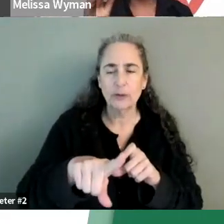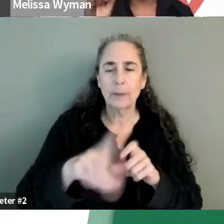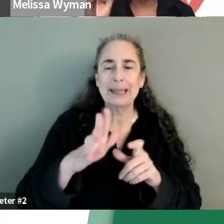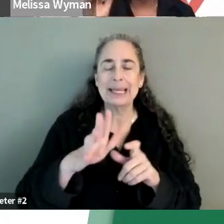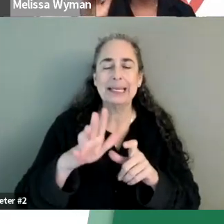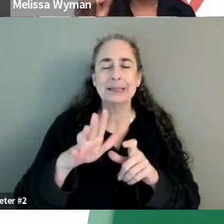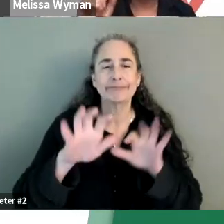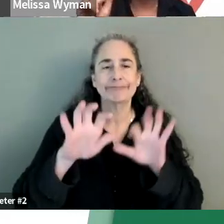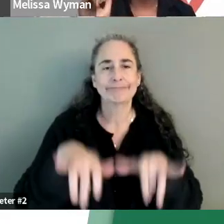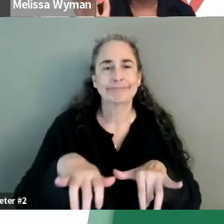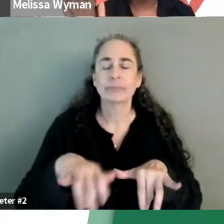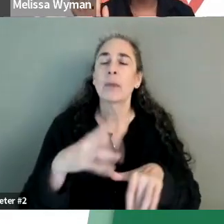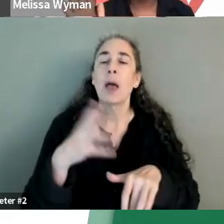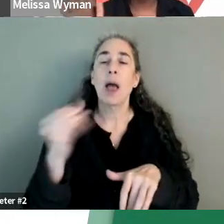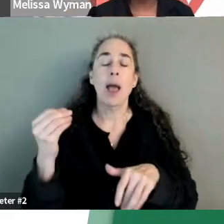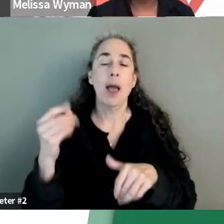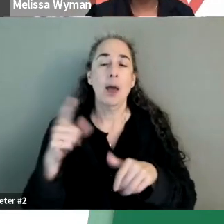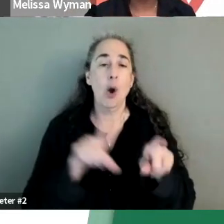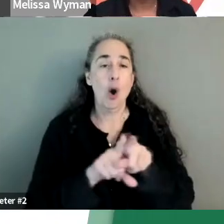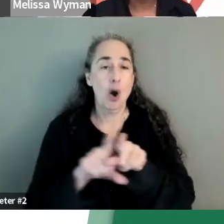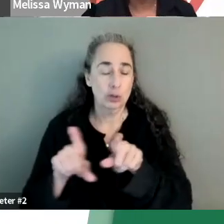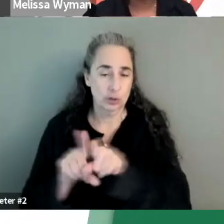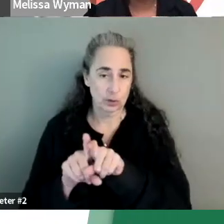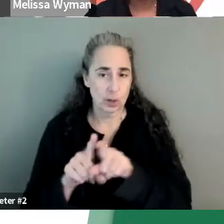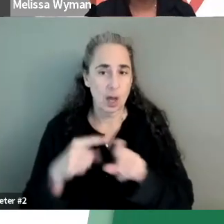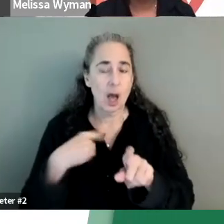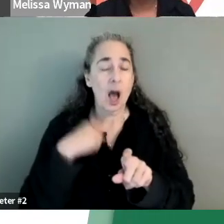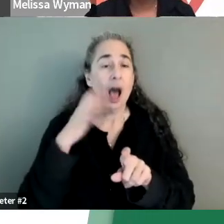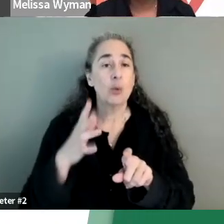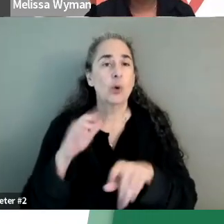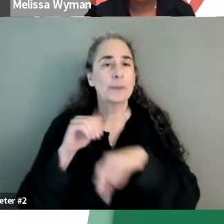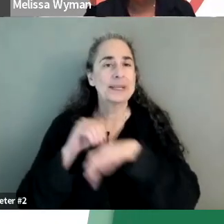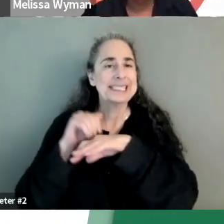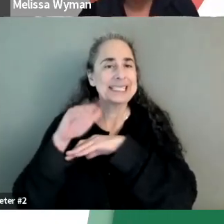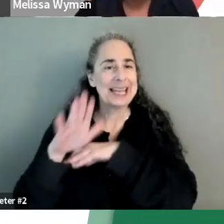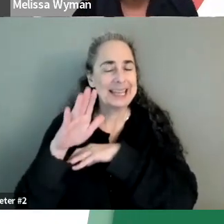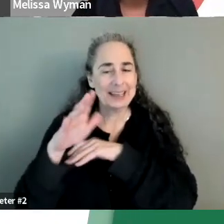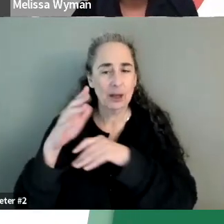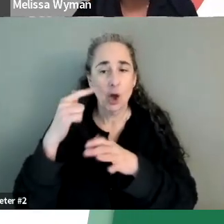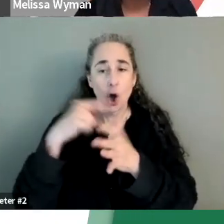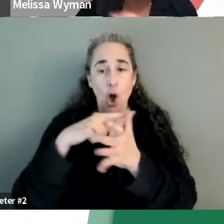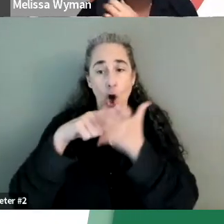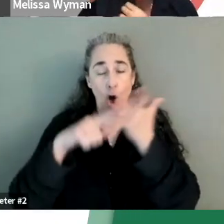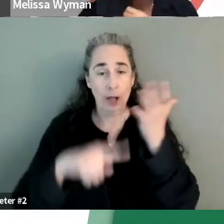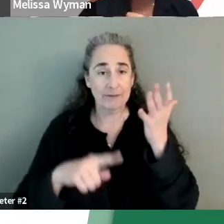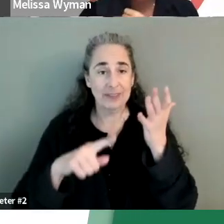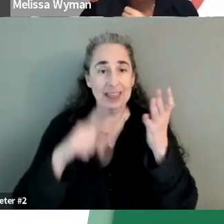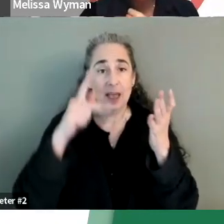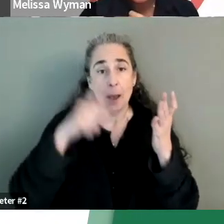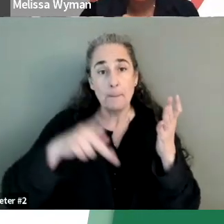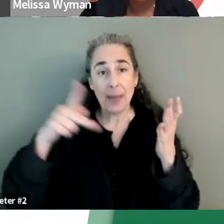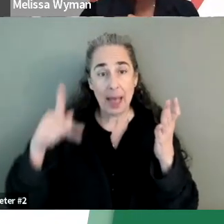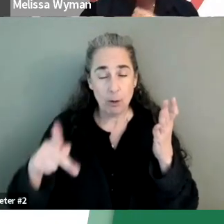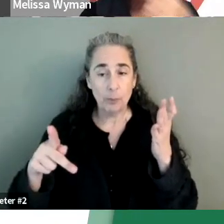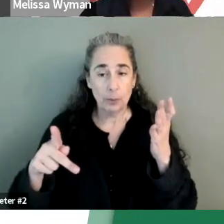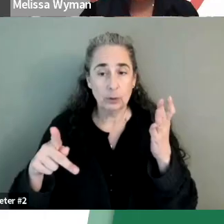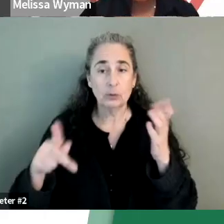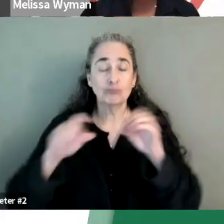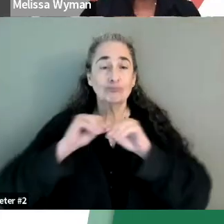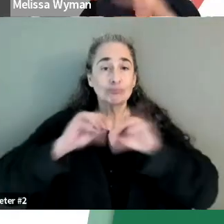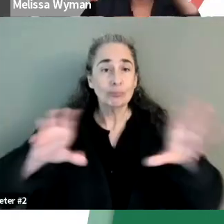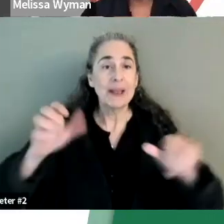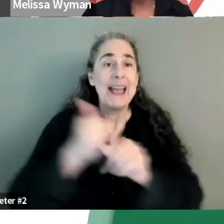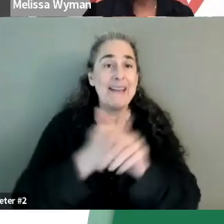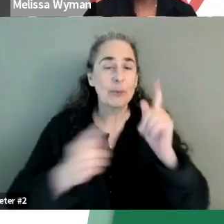survey. And then also I will be sending all of the PowerPoints out to everybody